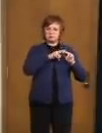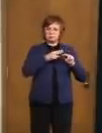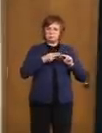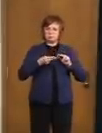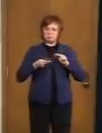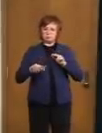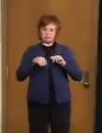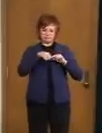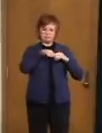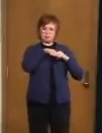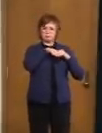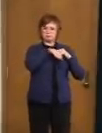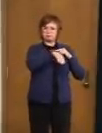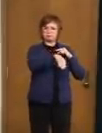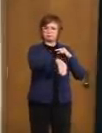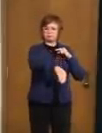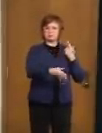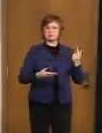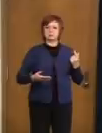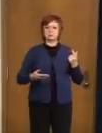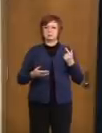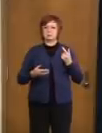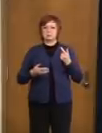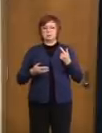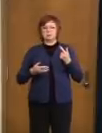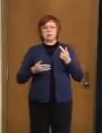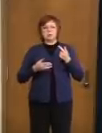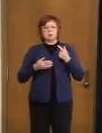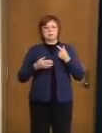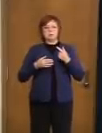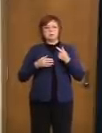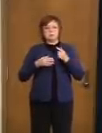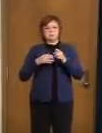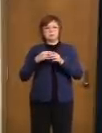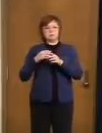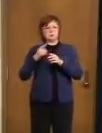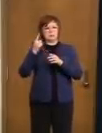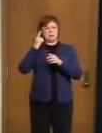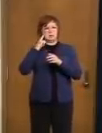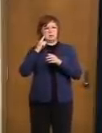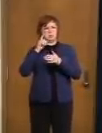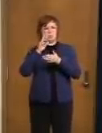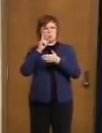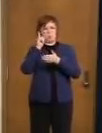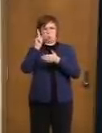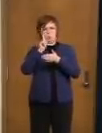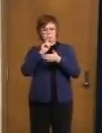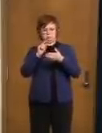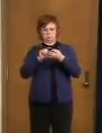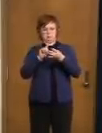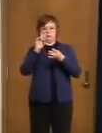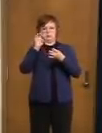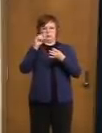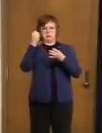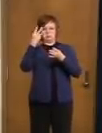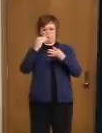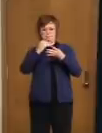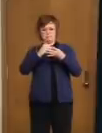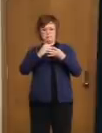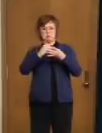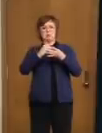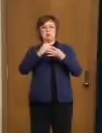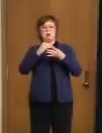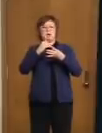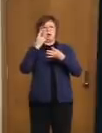In fact, we brought in a number of measures, I believe a week or 10 days before December 12th, that started to push down our rate